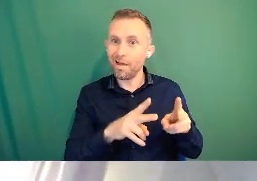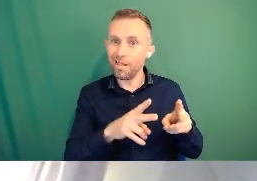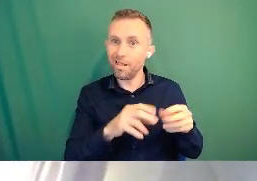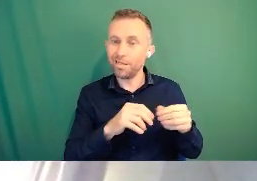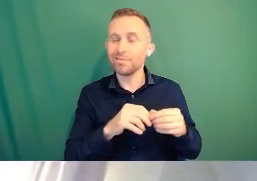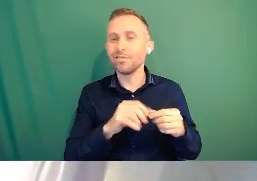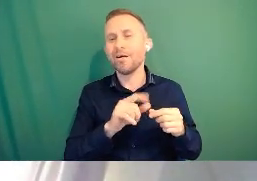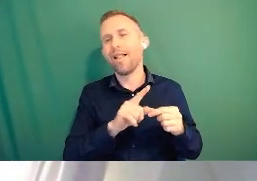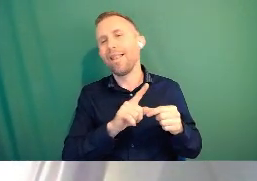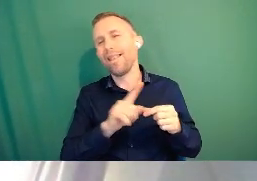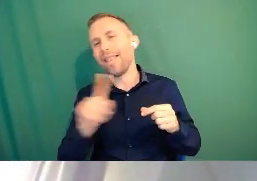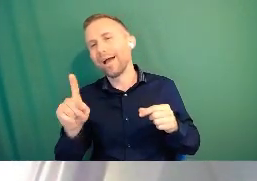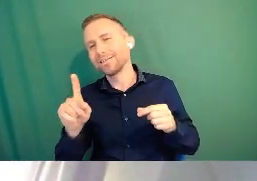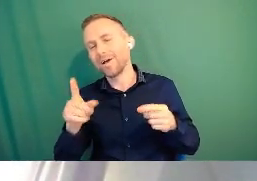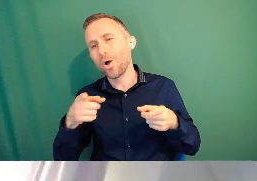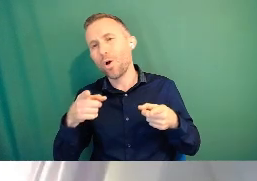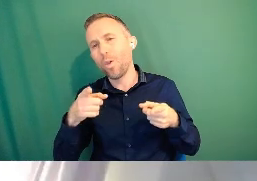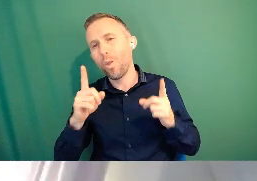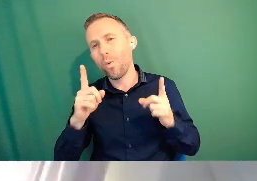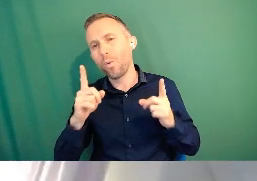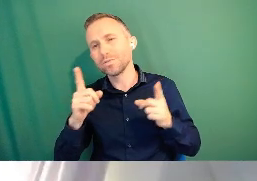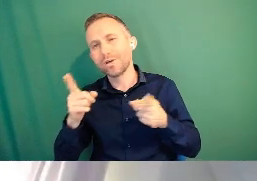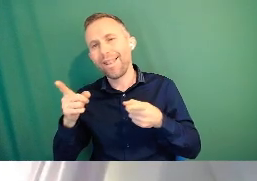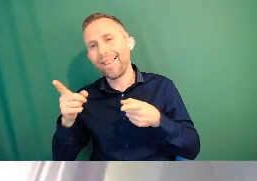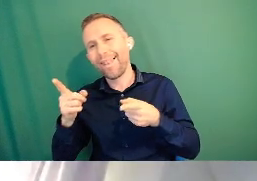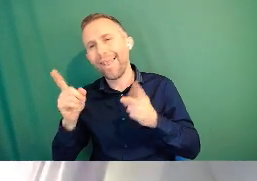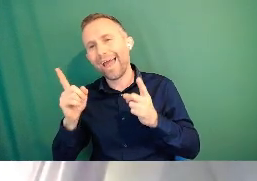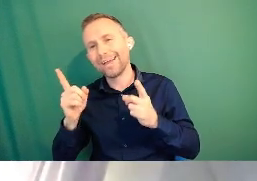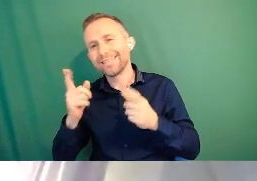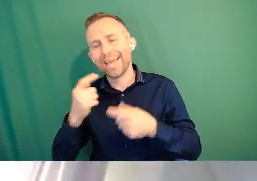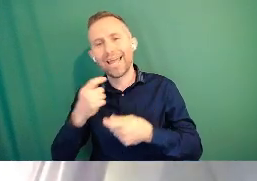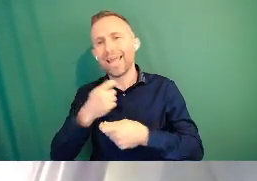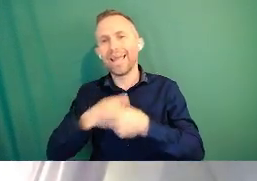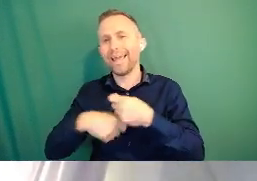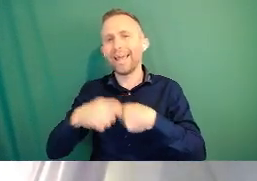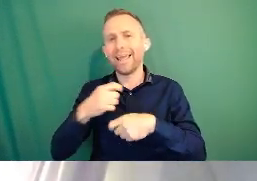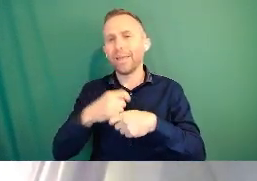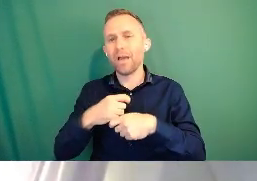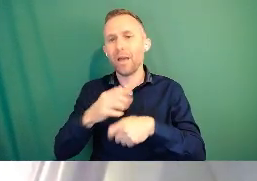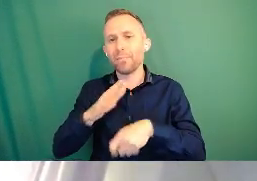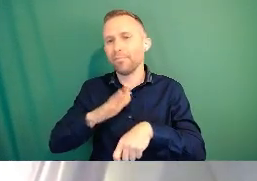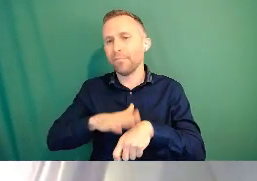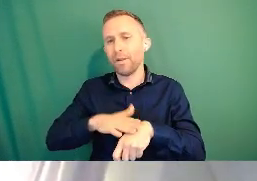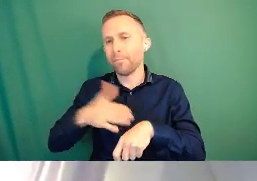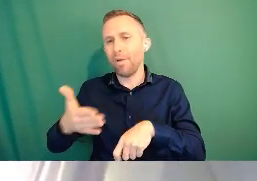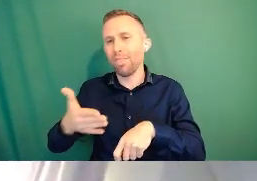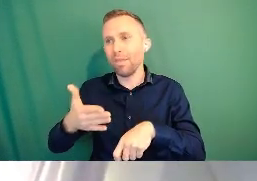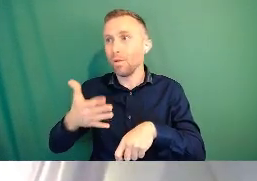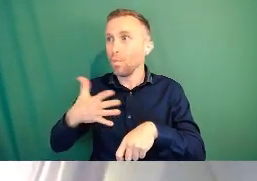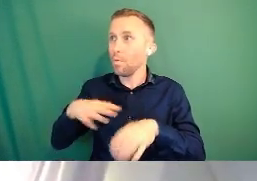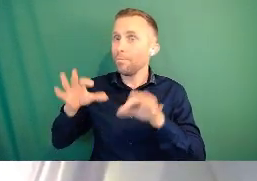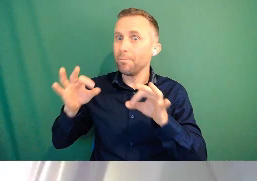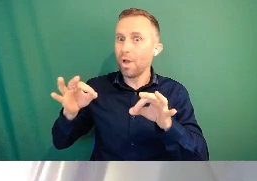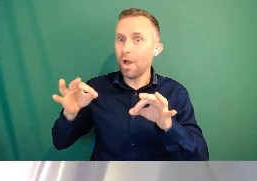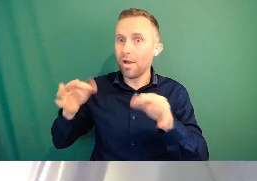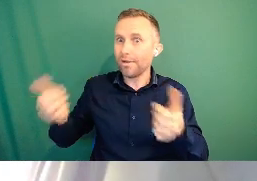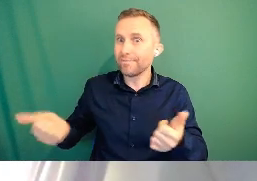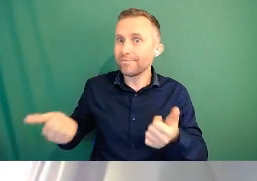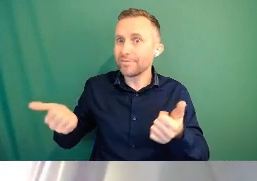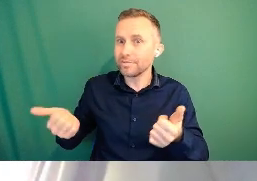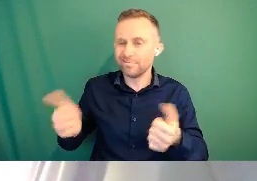Eventually, Lord Bute lost interest, and that is why the Well Tower, as I mentioned before, isn't actually completed.